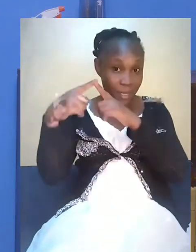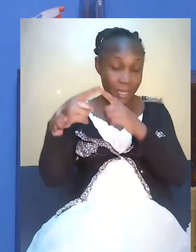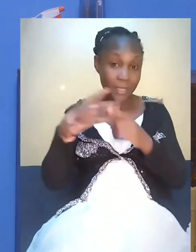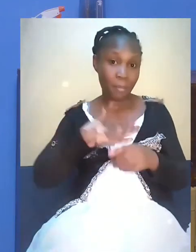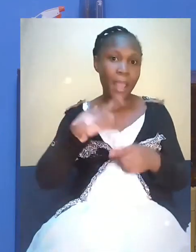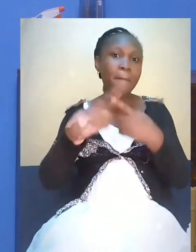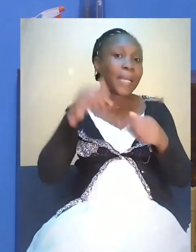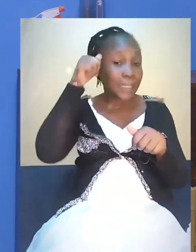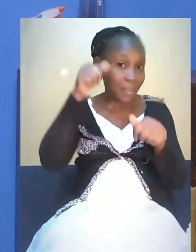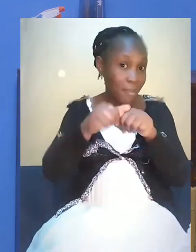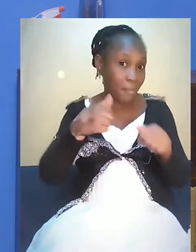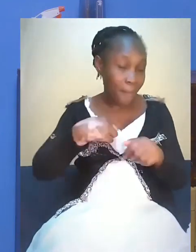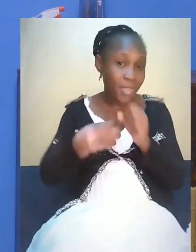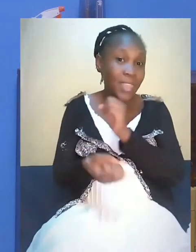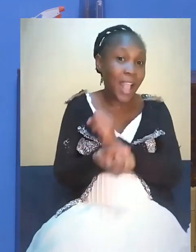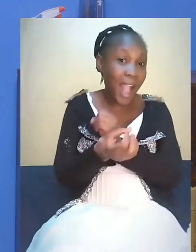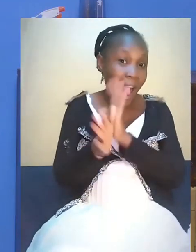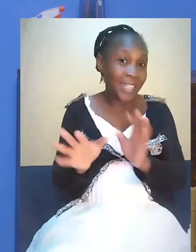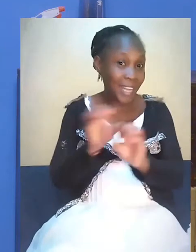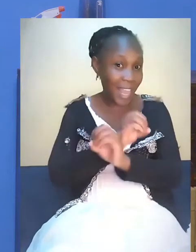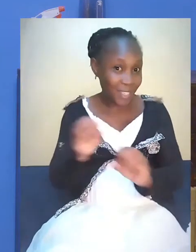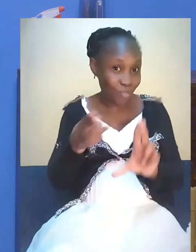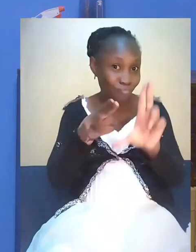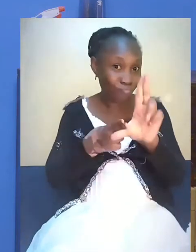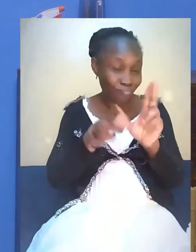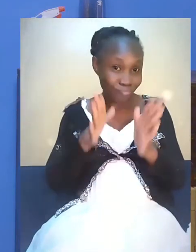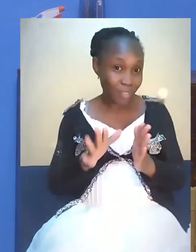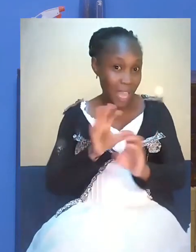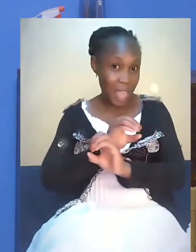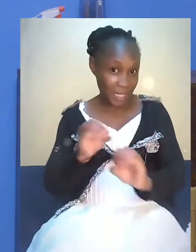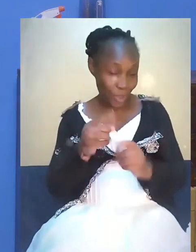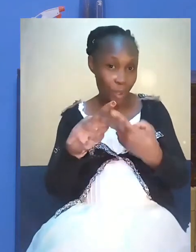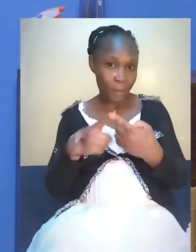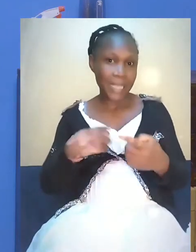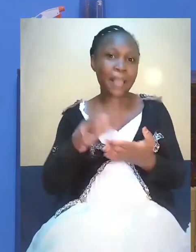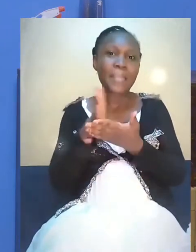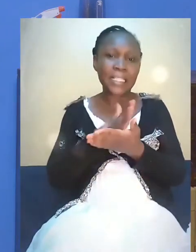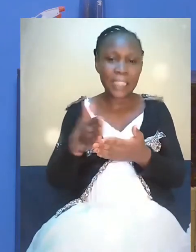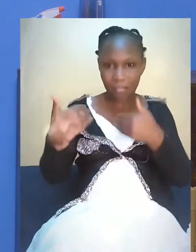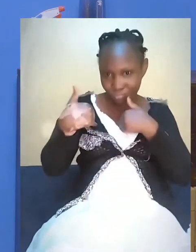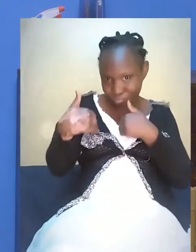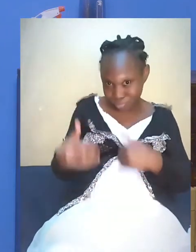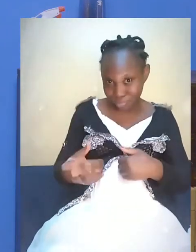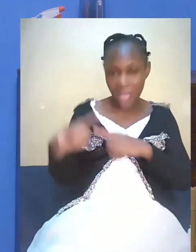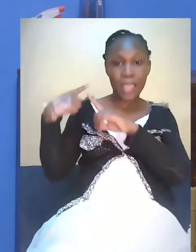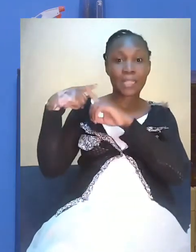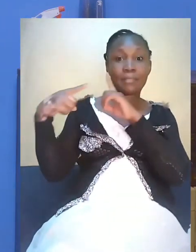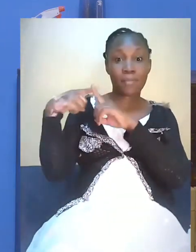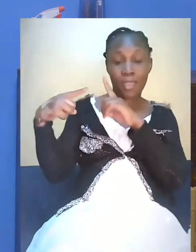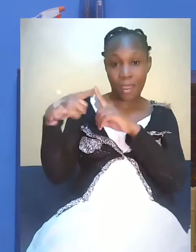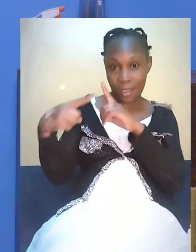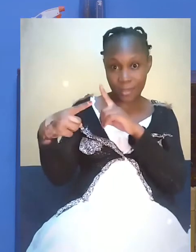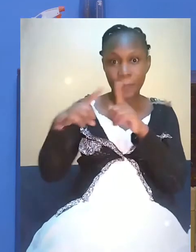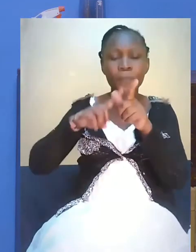I am not a psychologist, I am not a counselor. I just share from my own individual experiences and